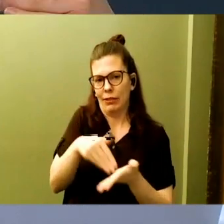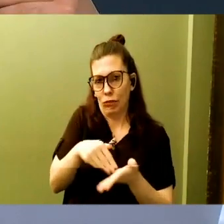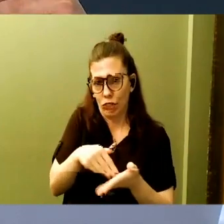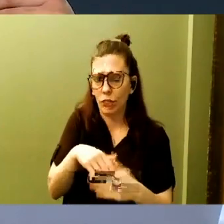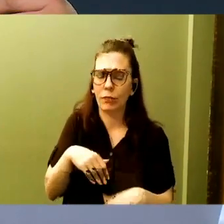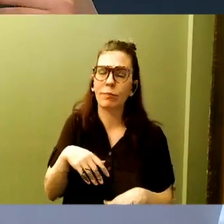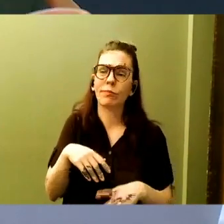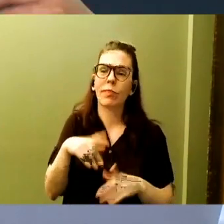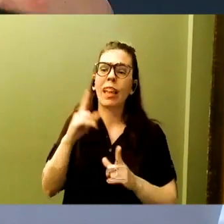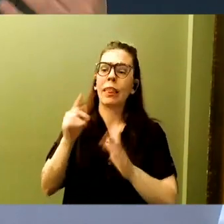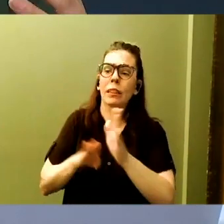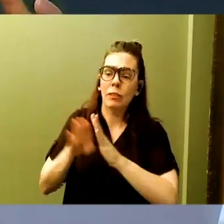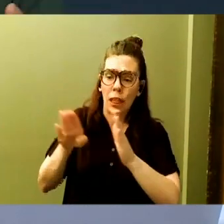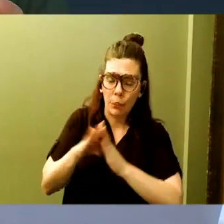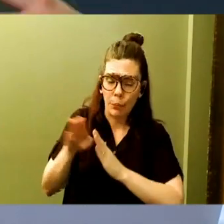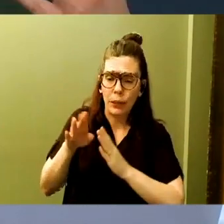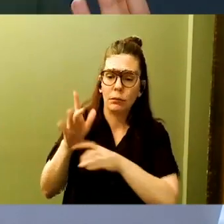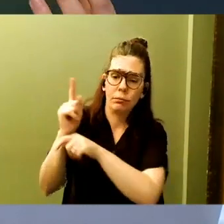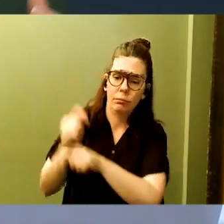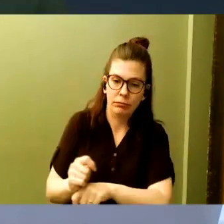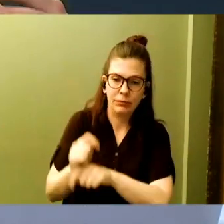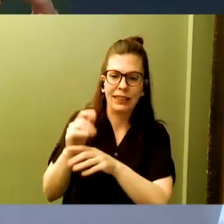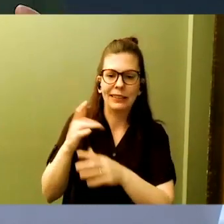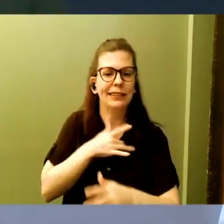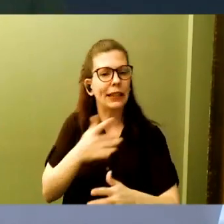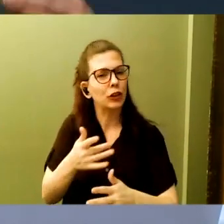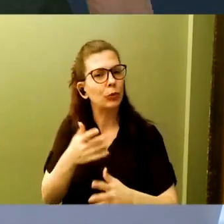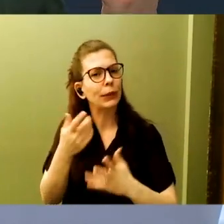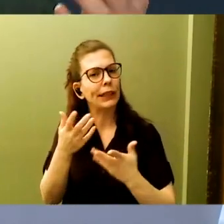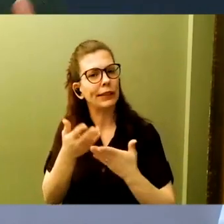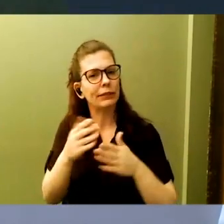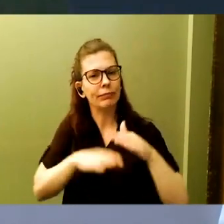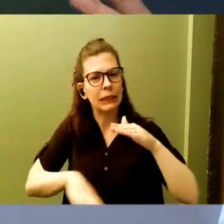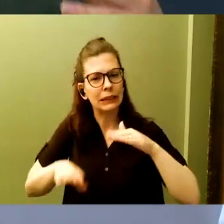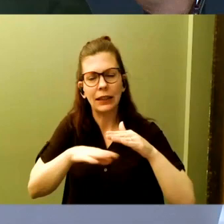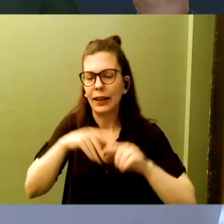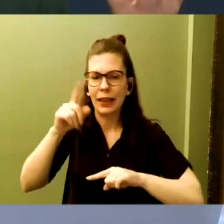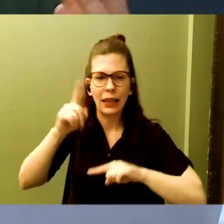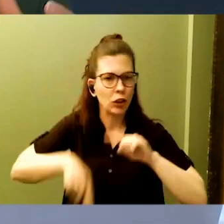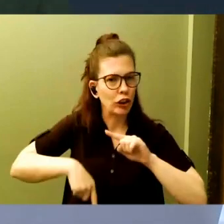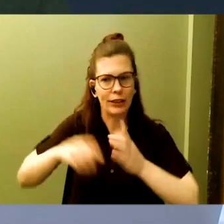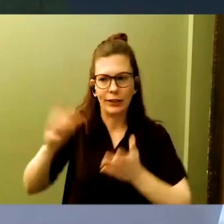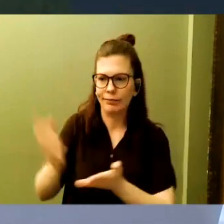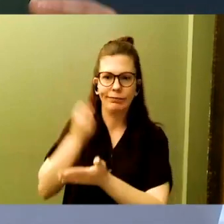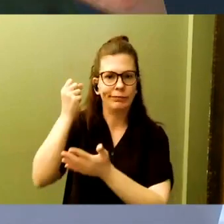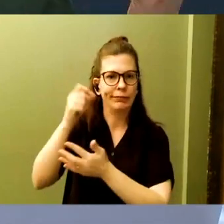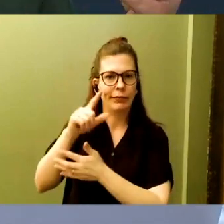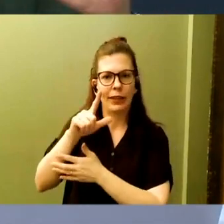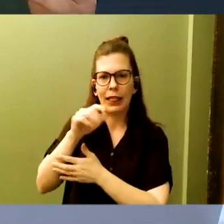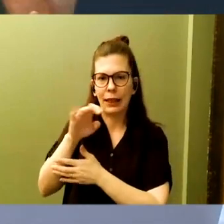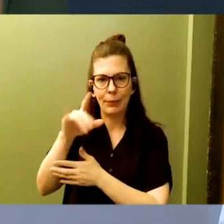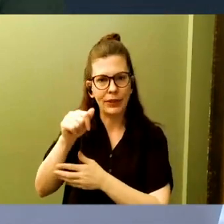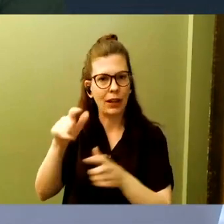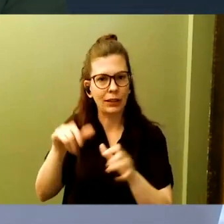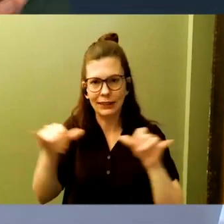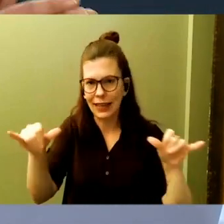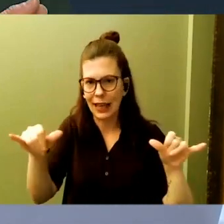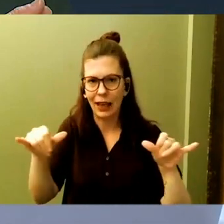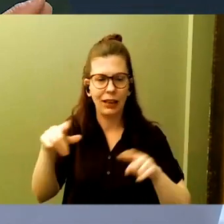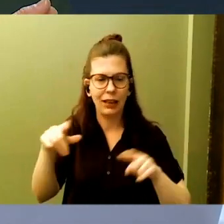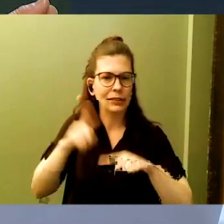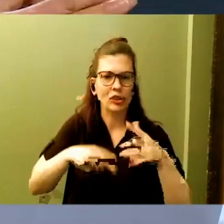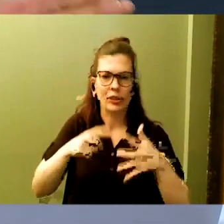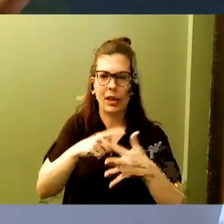development practices tended to be pretty rudimentary. Like they couldn't leverage the elasticity, scalability, be able to leverage all those